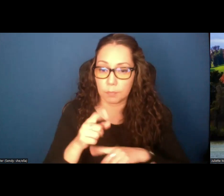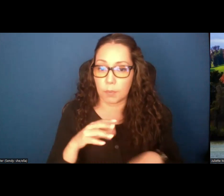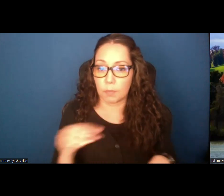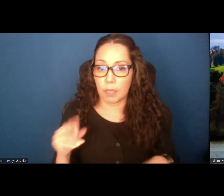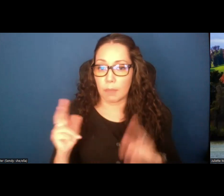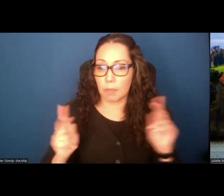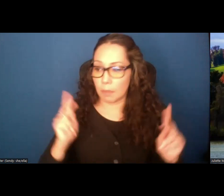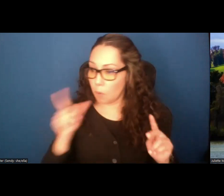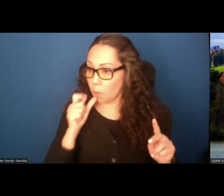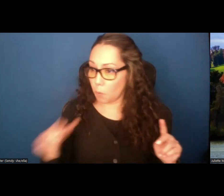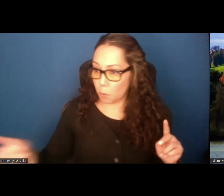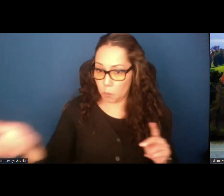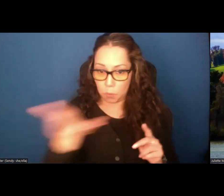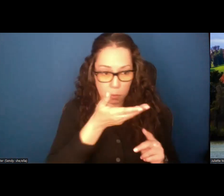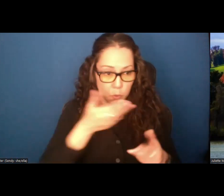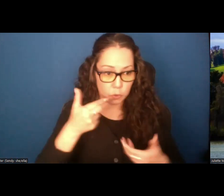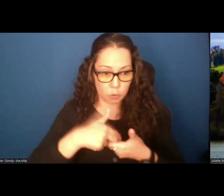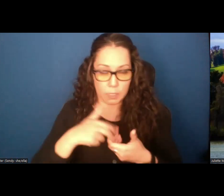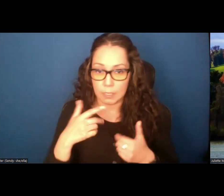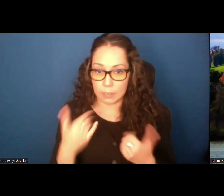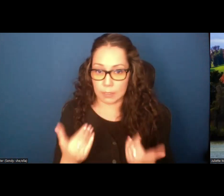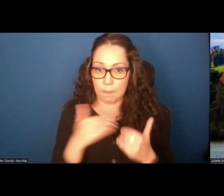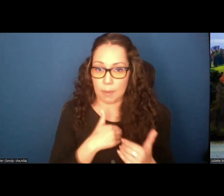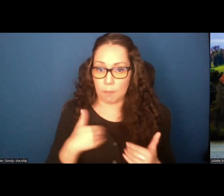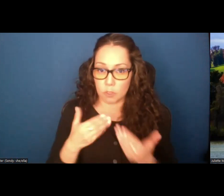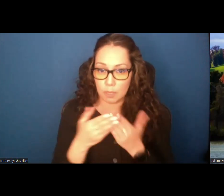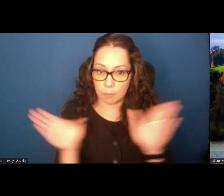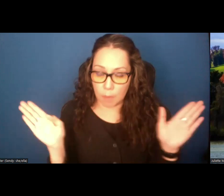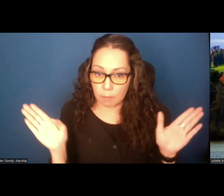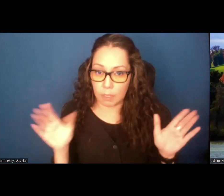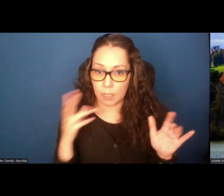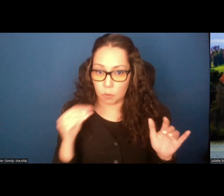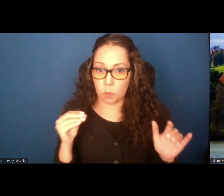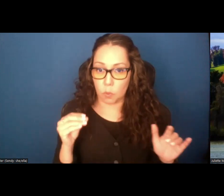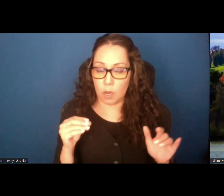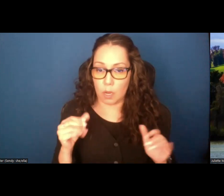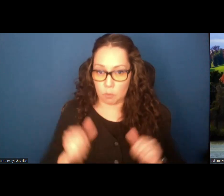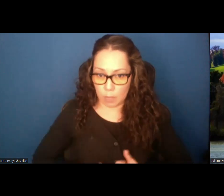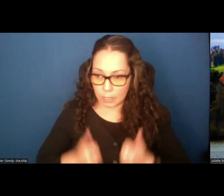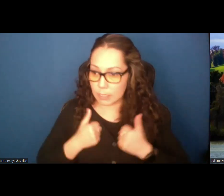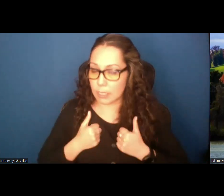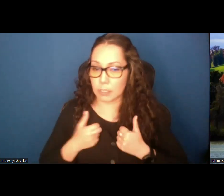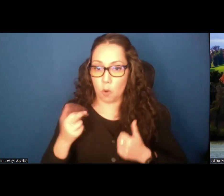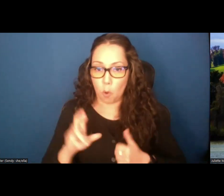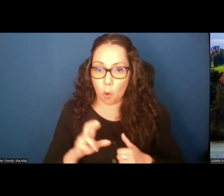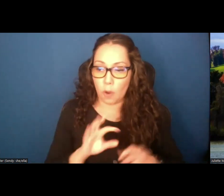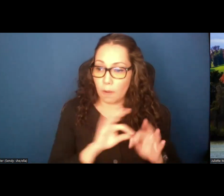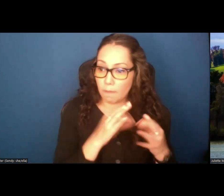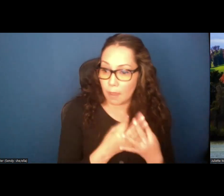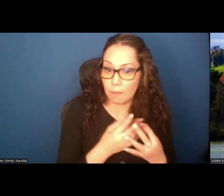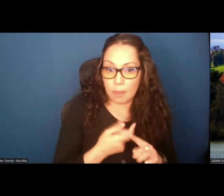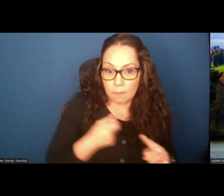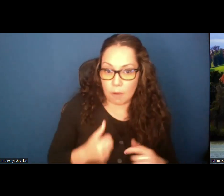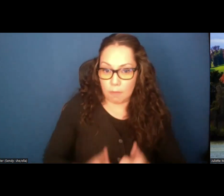us as members of the public today who are residents of or loved ones of residents of a long-term care